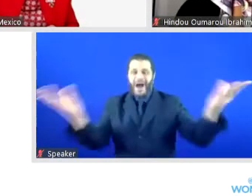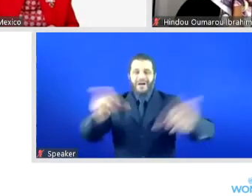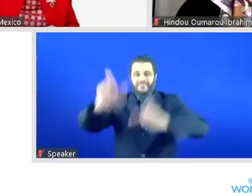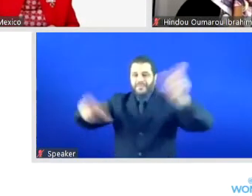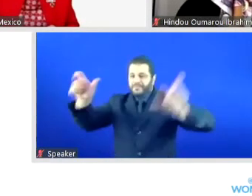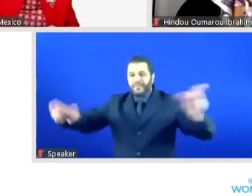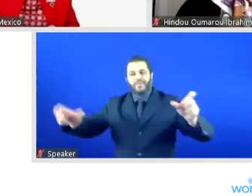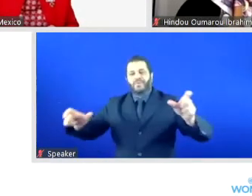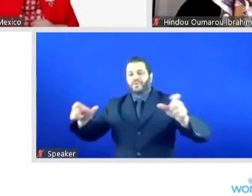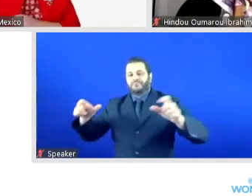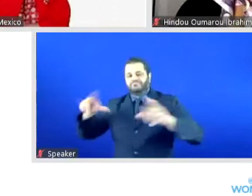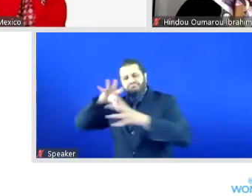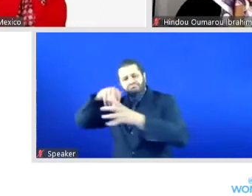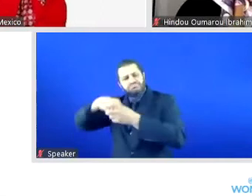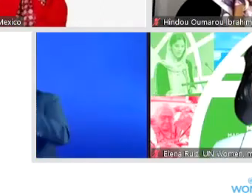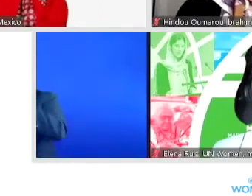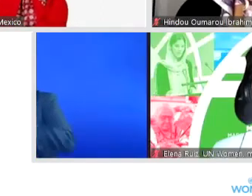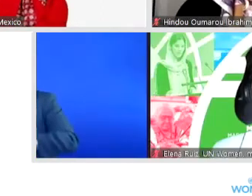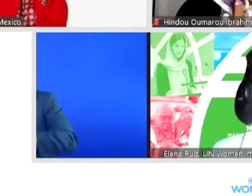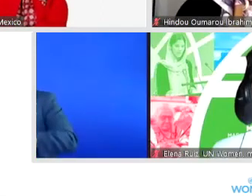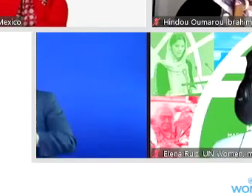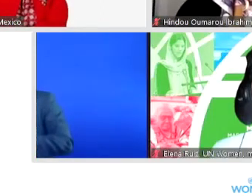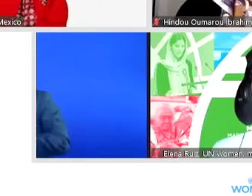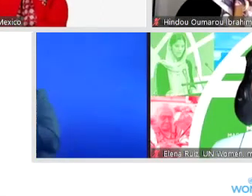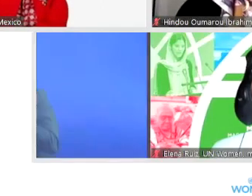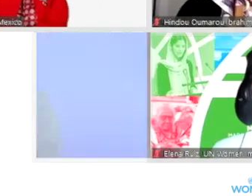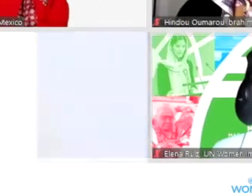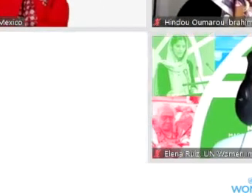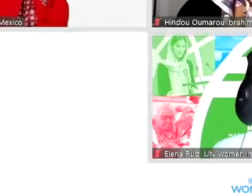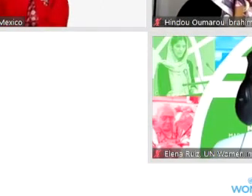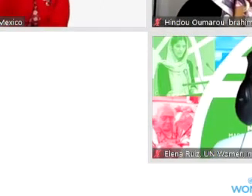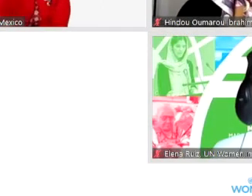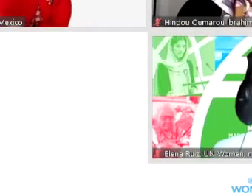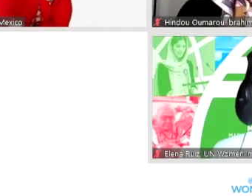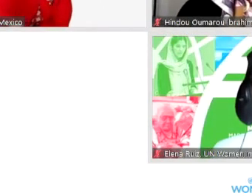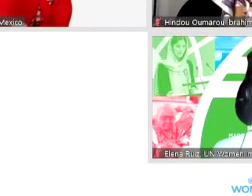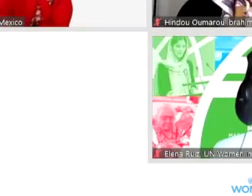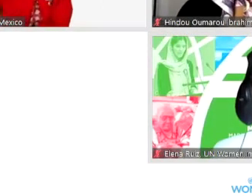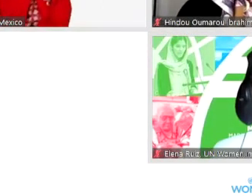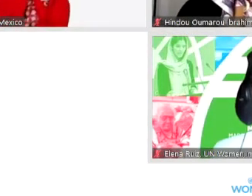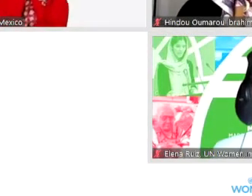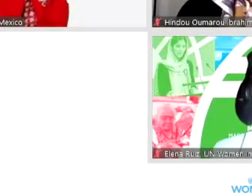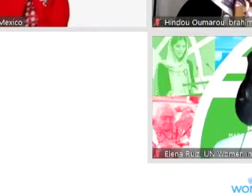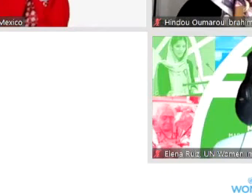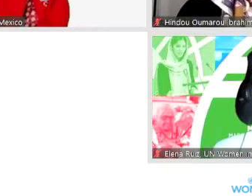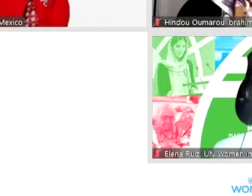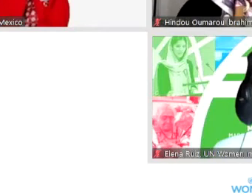So part of feminism is self-care, the idea that we not only care for